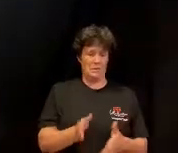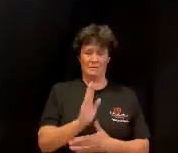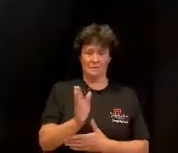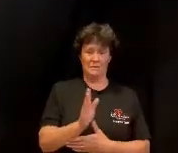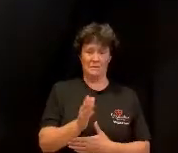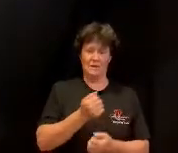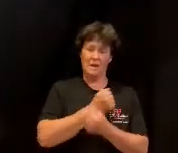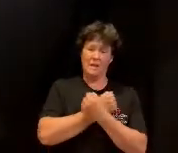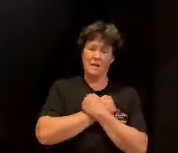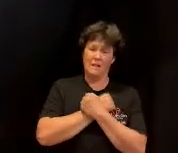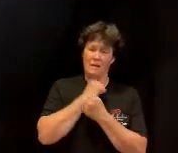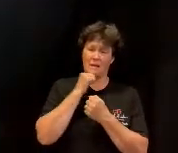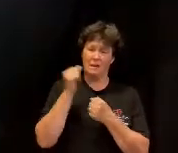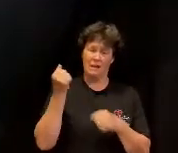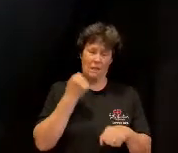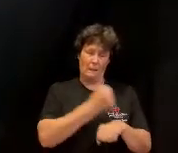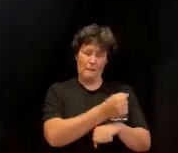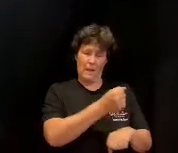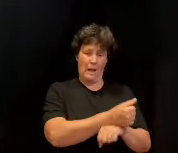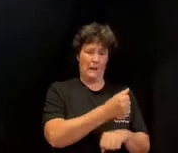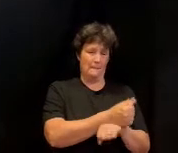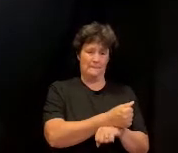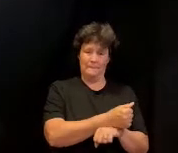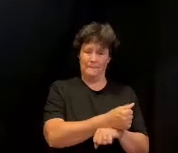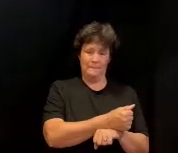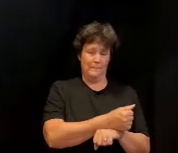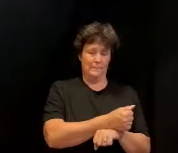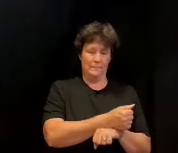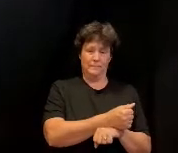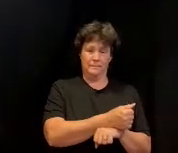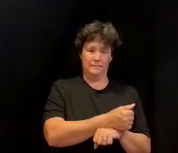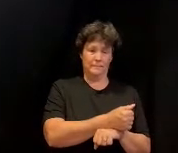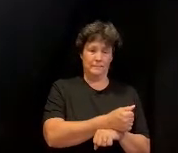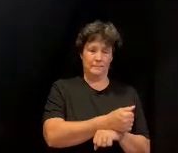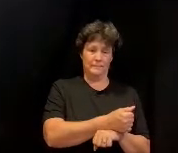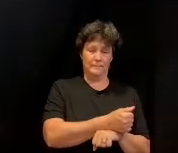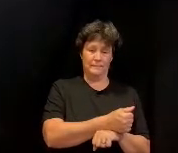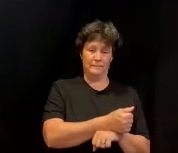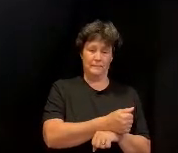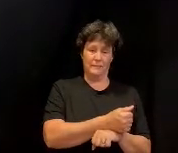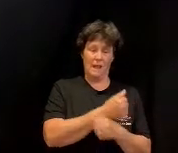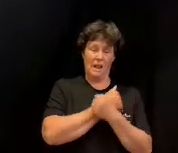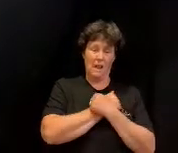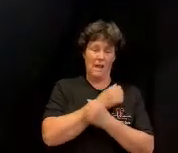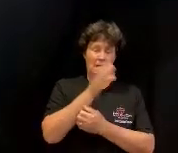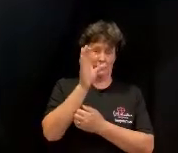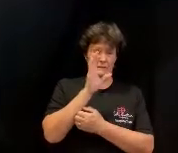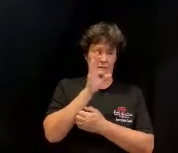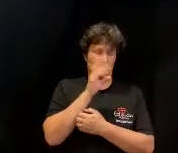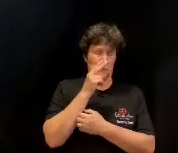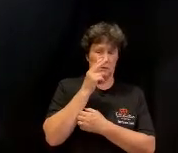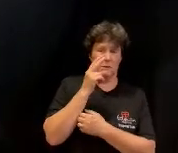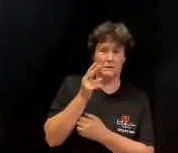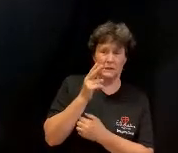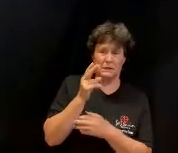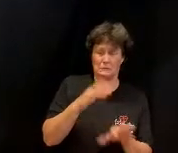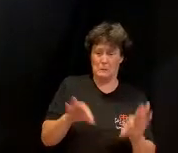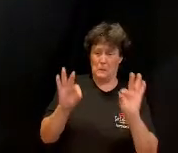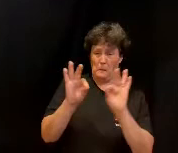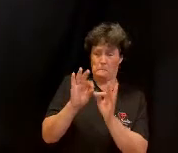does not condemn. Doesn't condemn. Because love sees the value in a person.